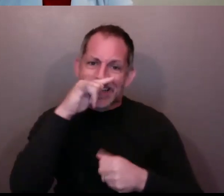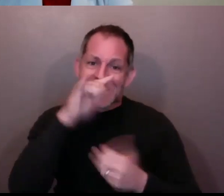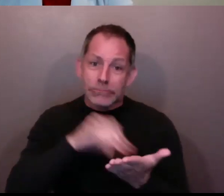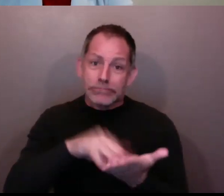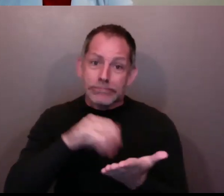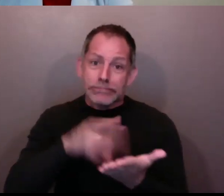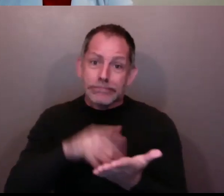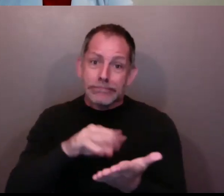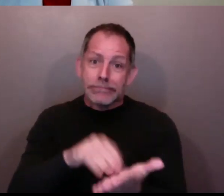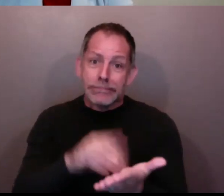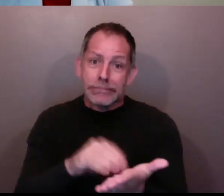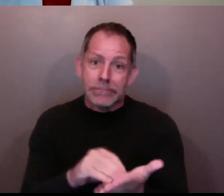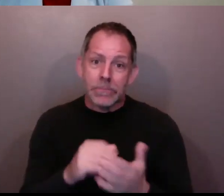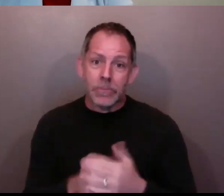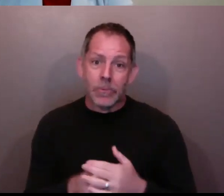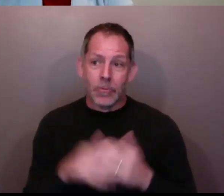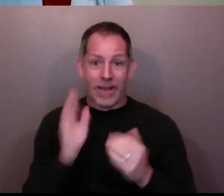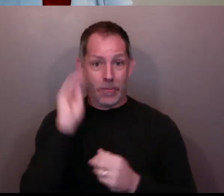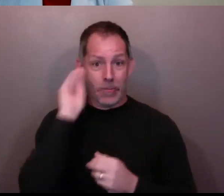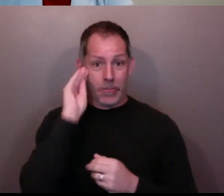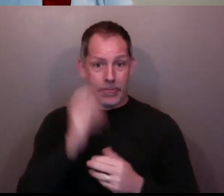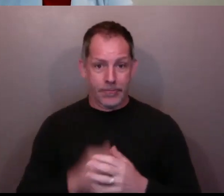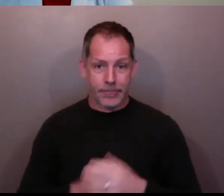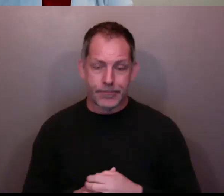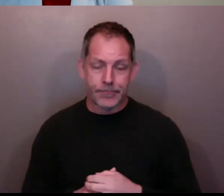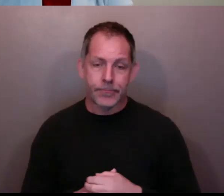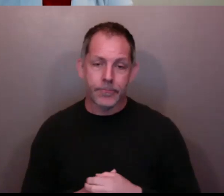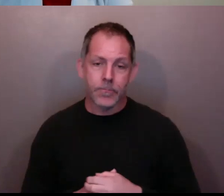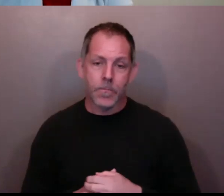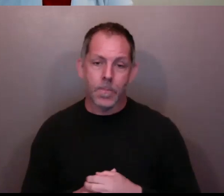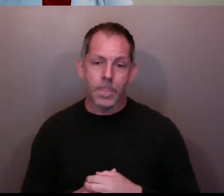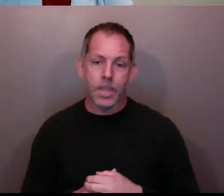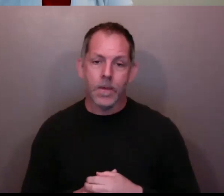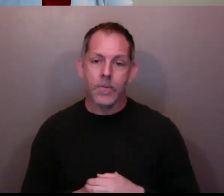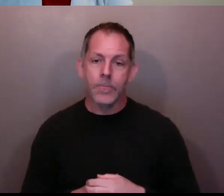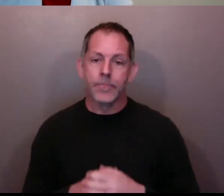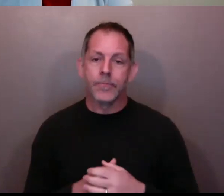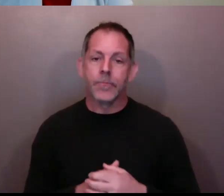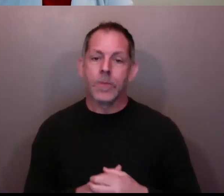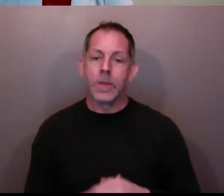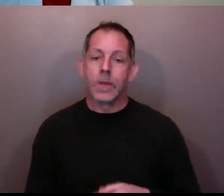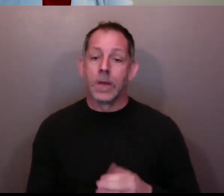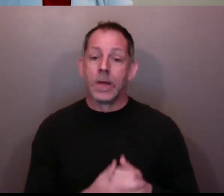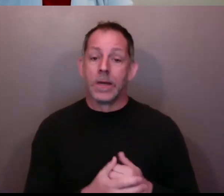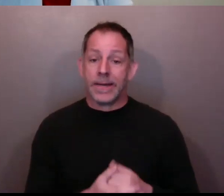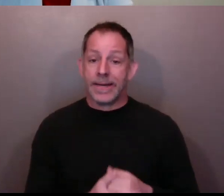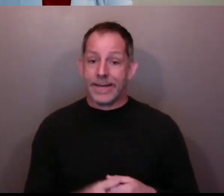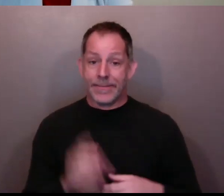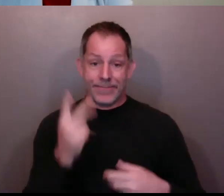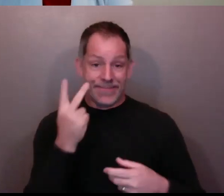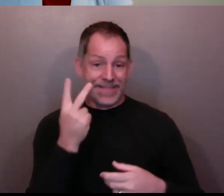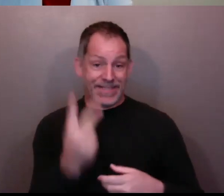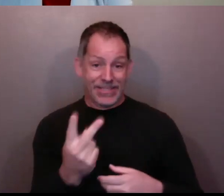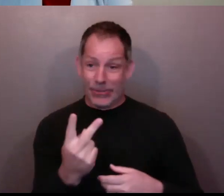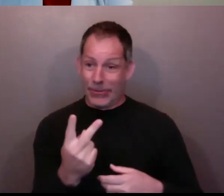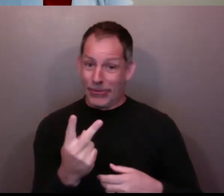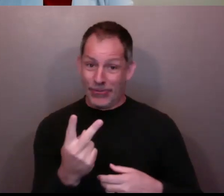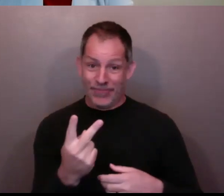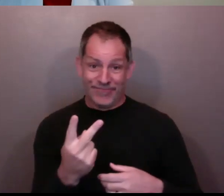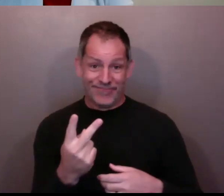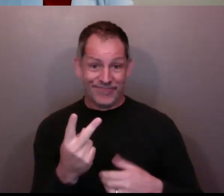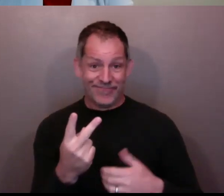out, readily available and effective vaccine or the widespread use of masks and social distancing.